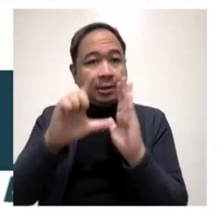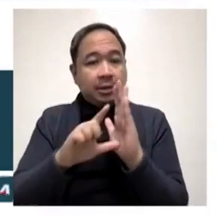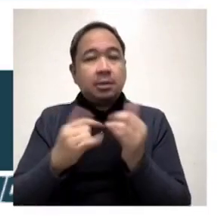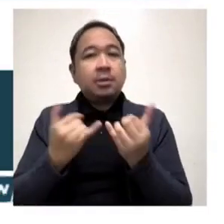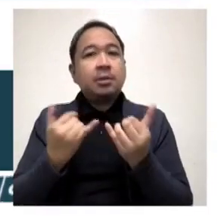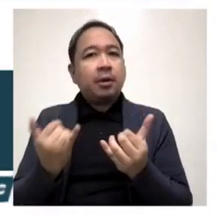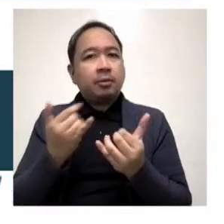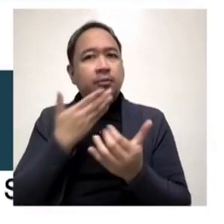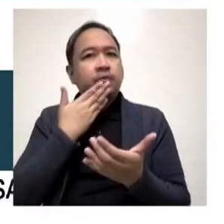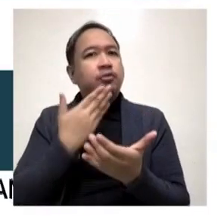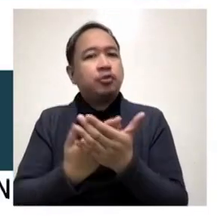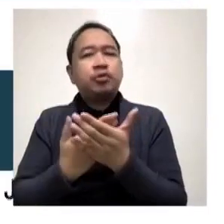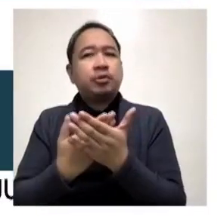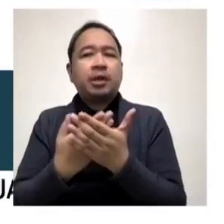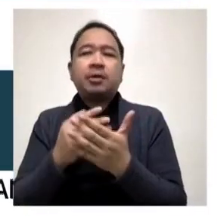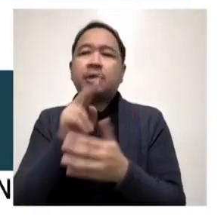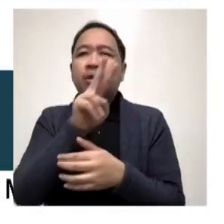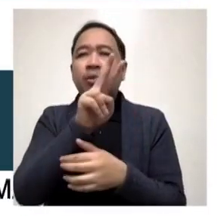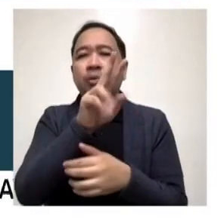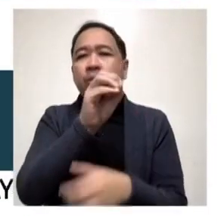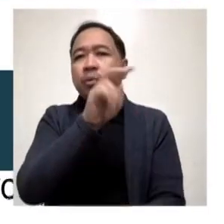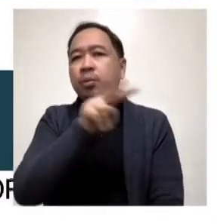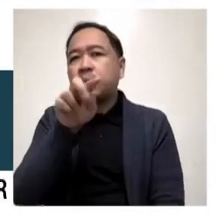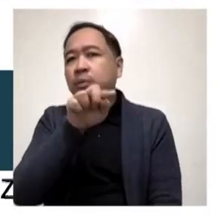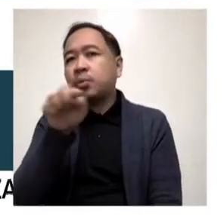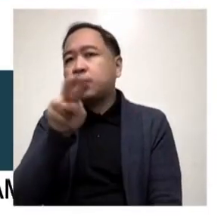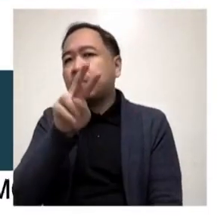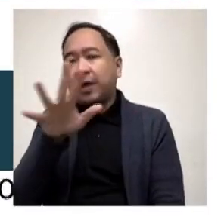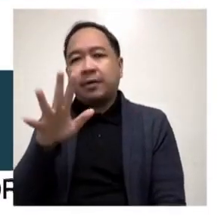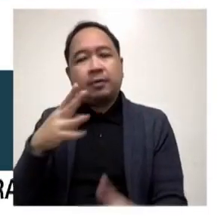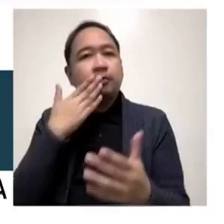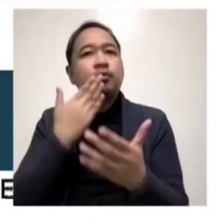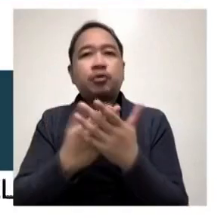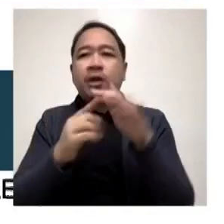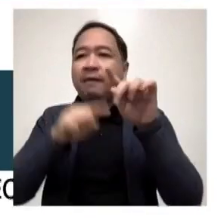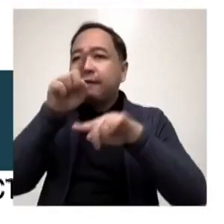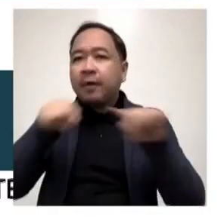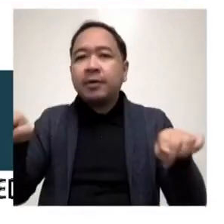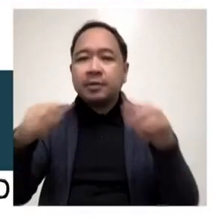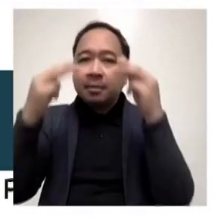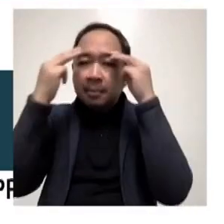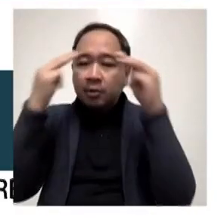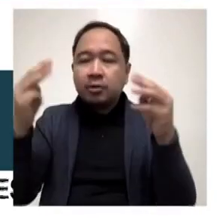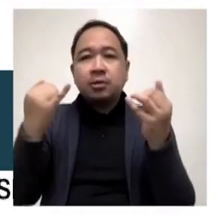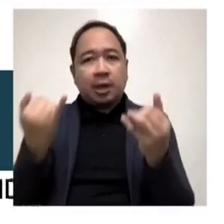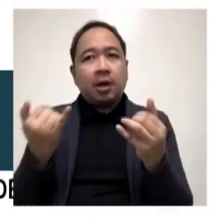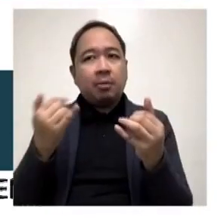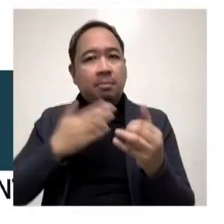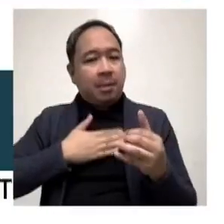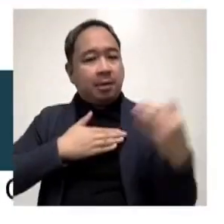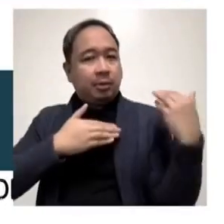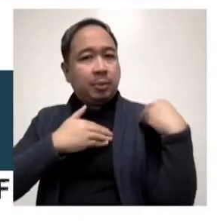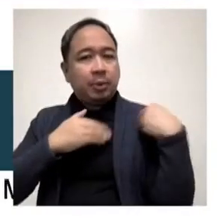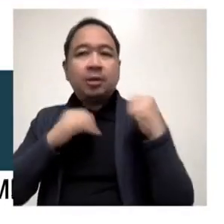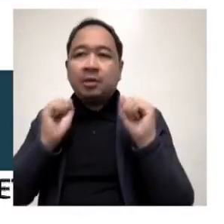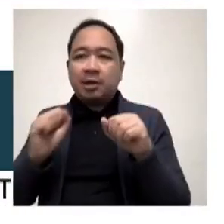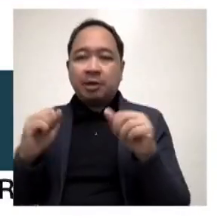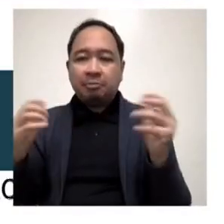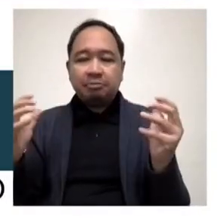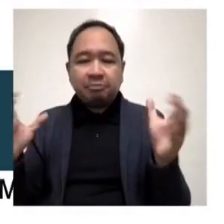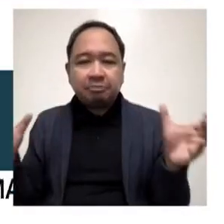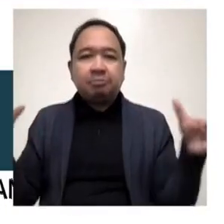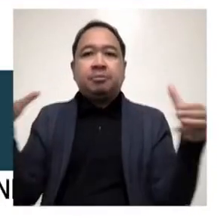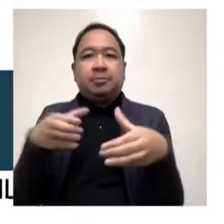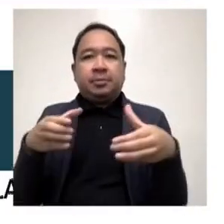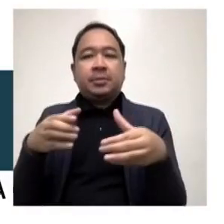from 2022 to 2025. And it's really my task now to get everyone together and have the same framework for Metro Manila.